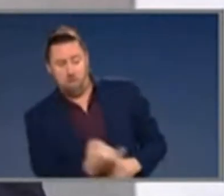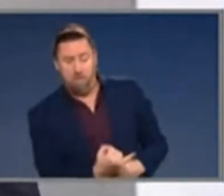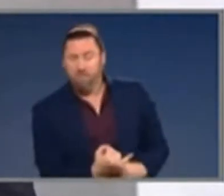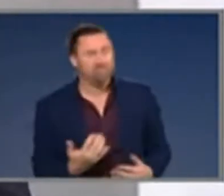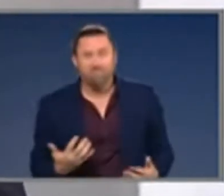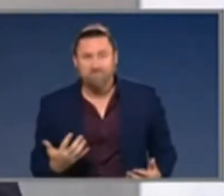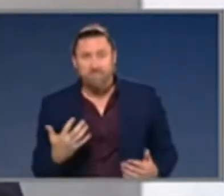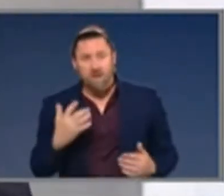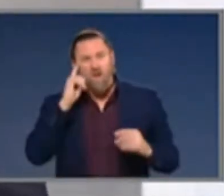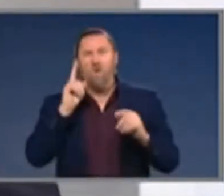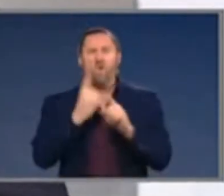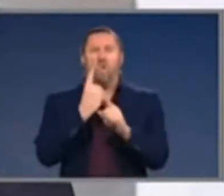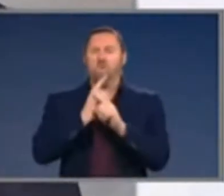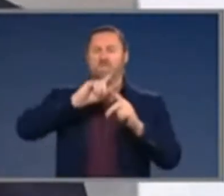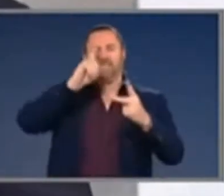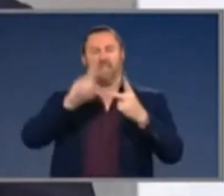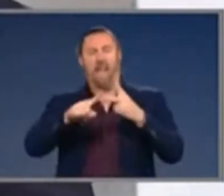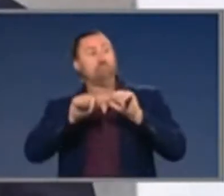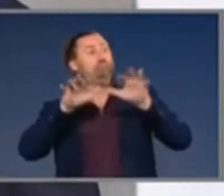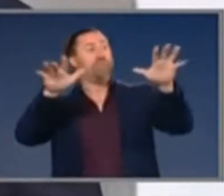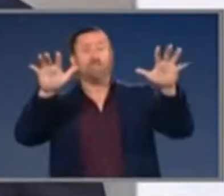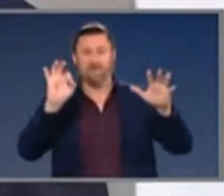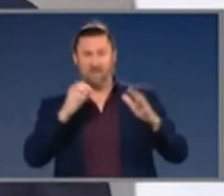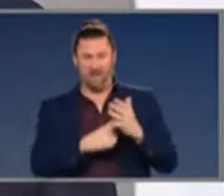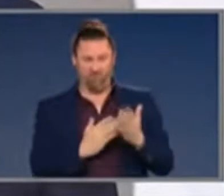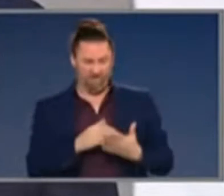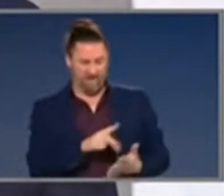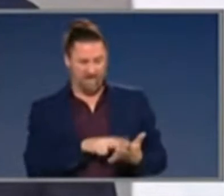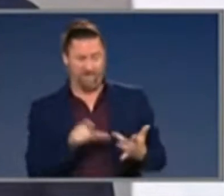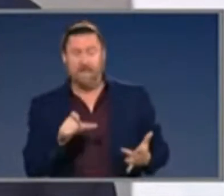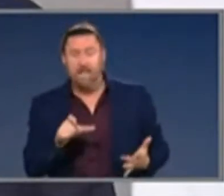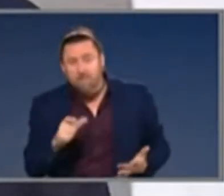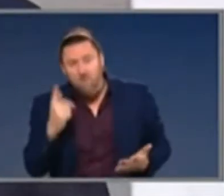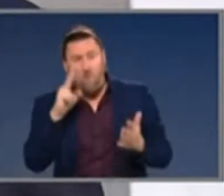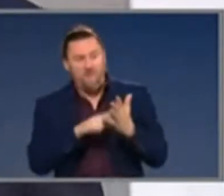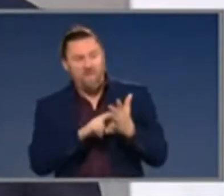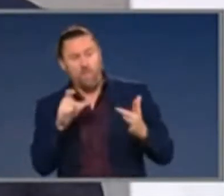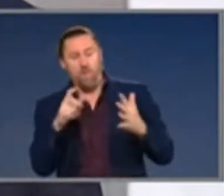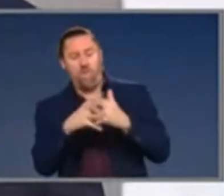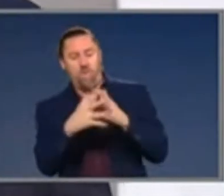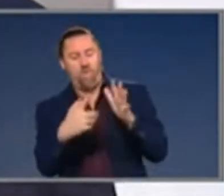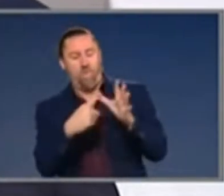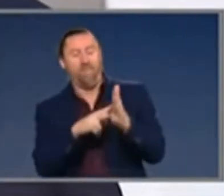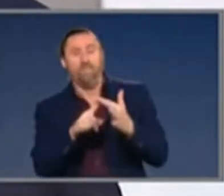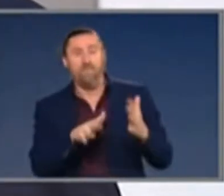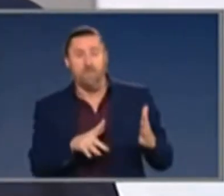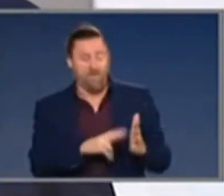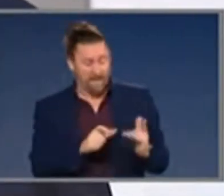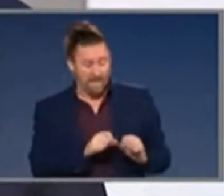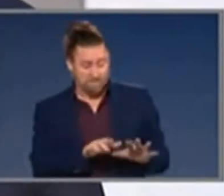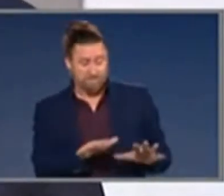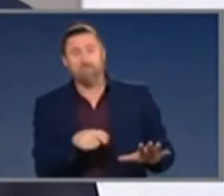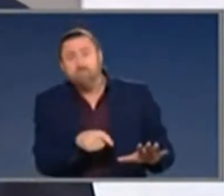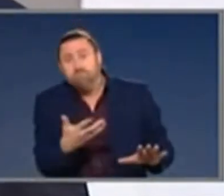wave that is going across the rest of the country. That is not occurring. There is a significant Victorian wave, but that Victorian wave is impacting the